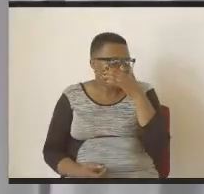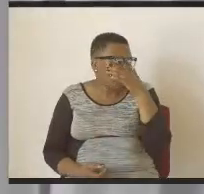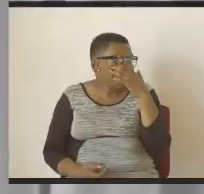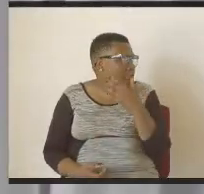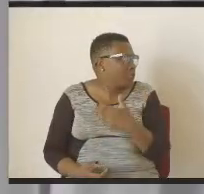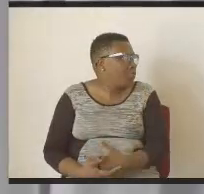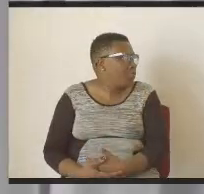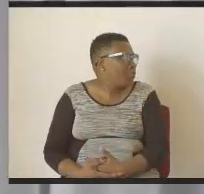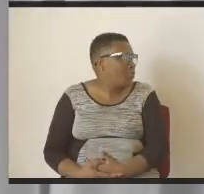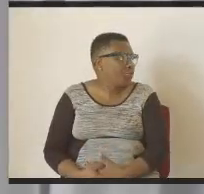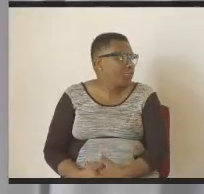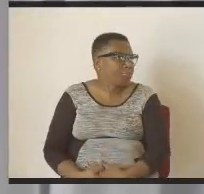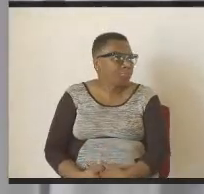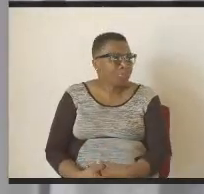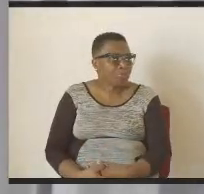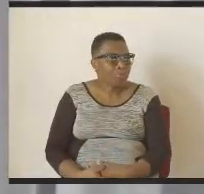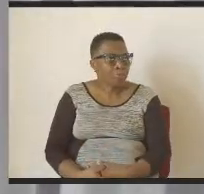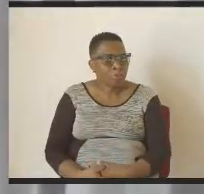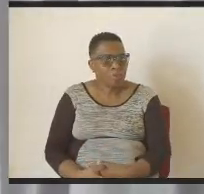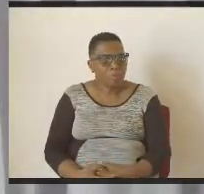Amen, amen.